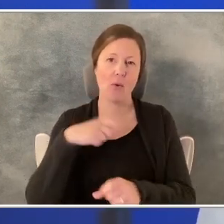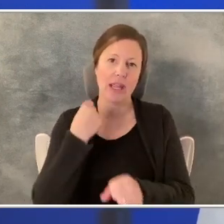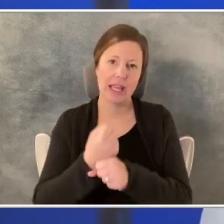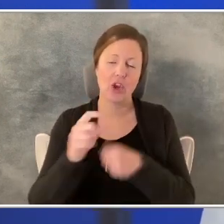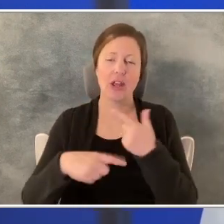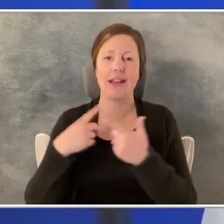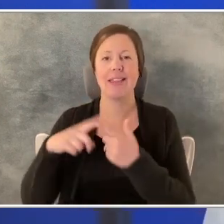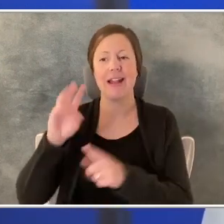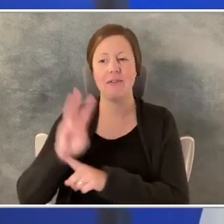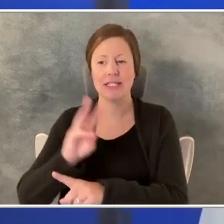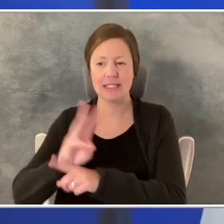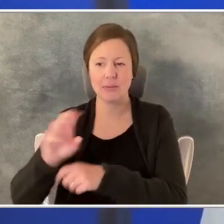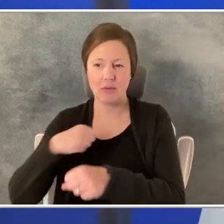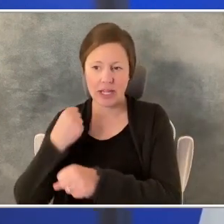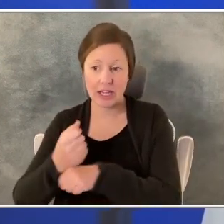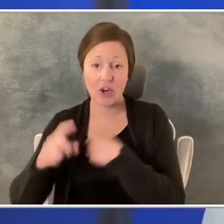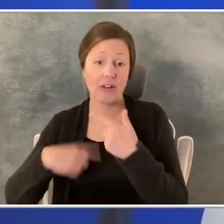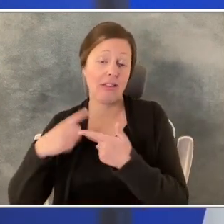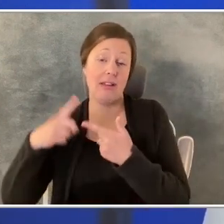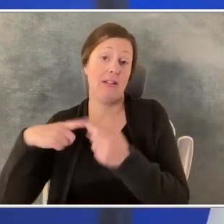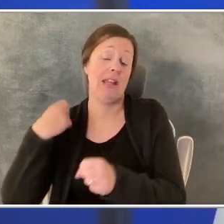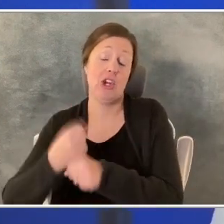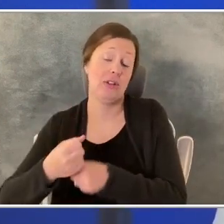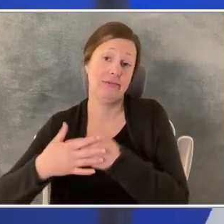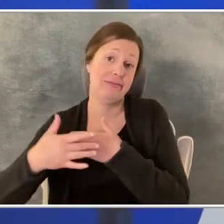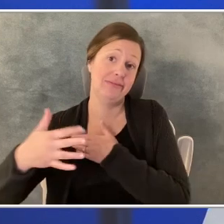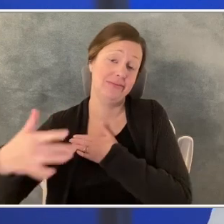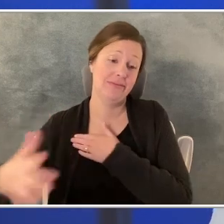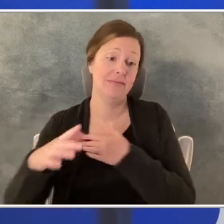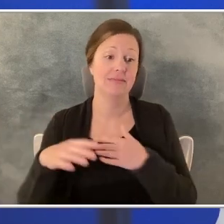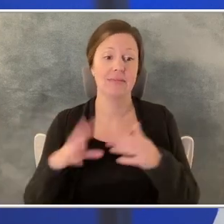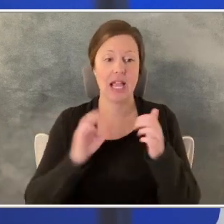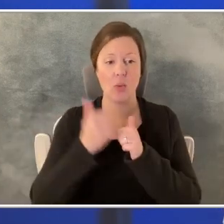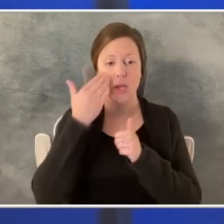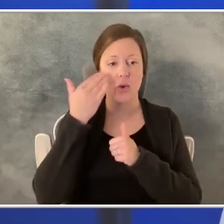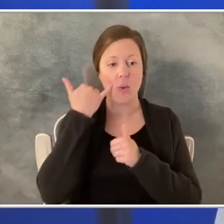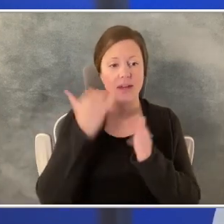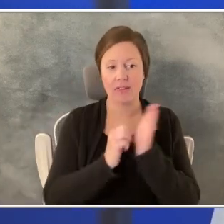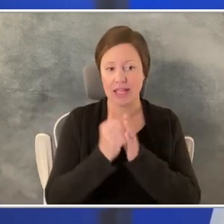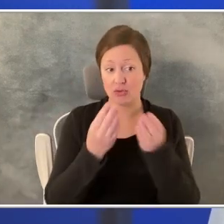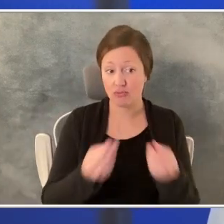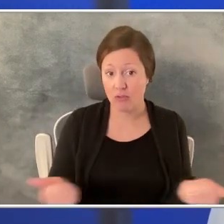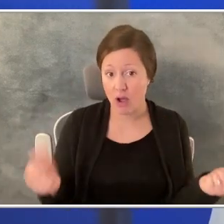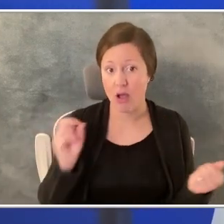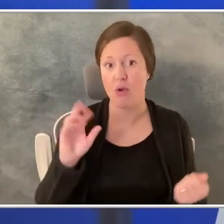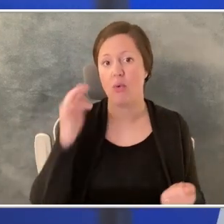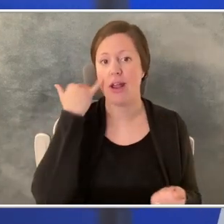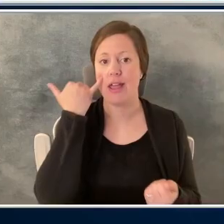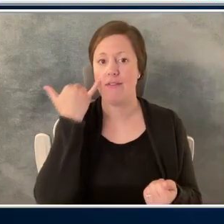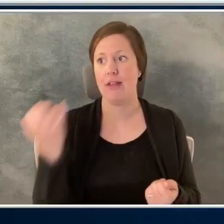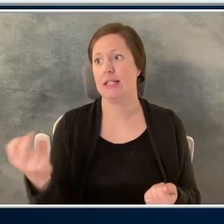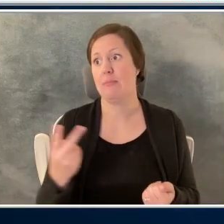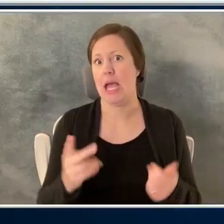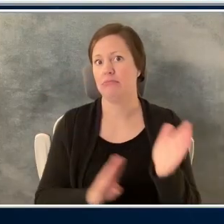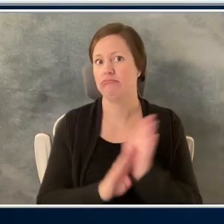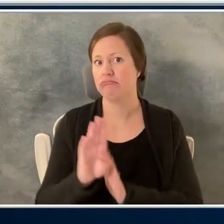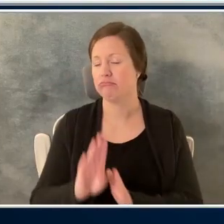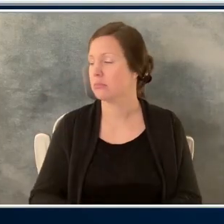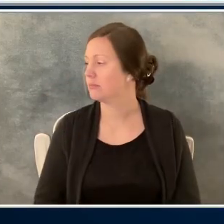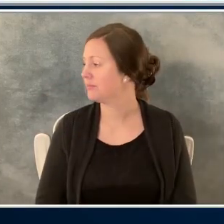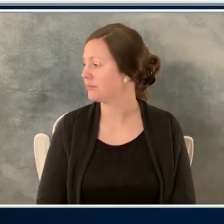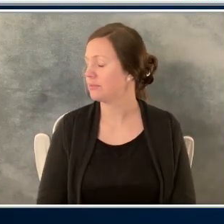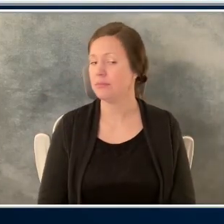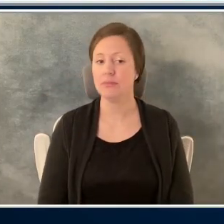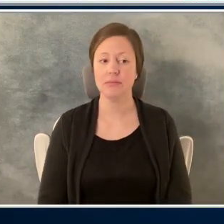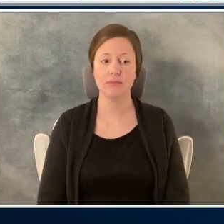yearly from then on out. And that's how we know if the cancer is gone, in remission, or whether or not it's coming back. Chris, a question for